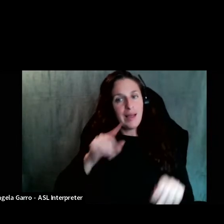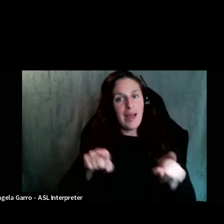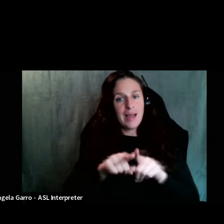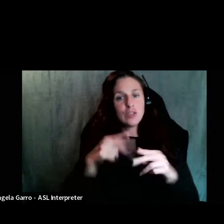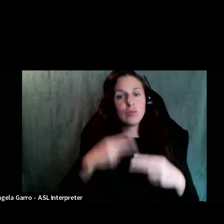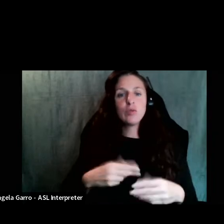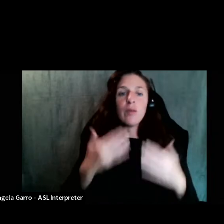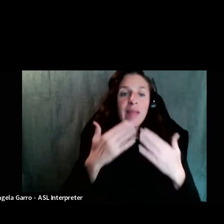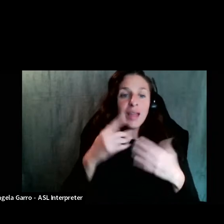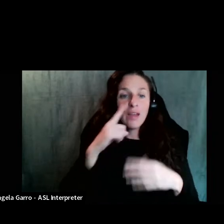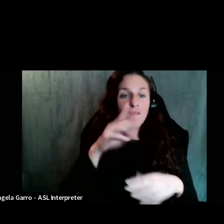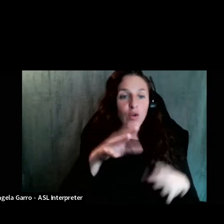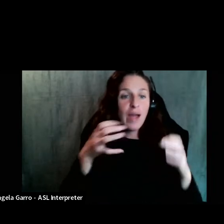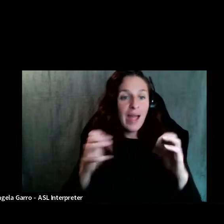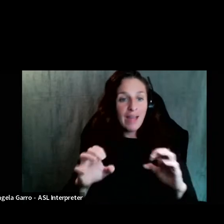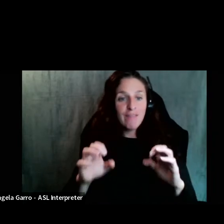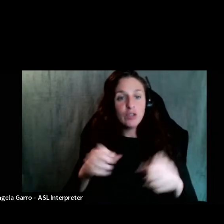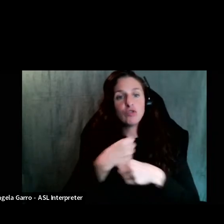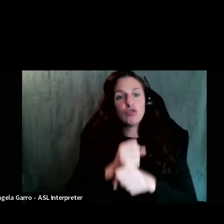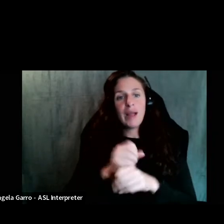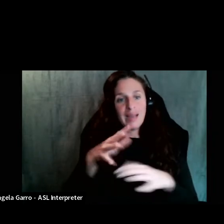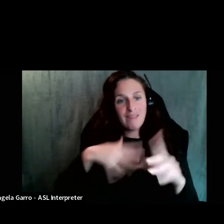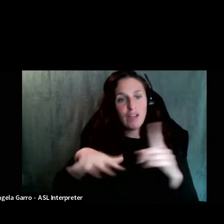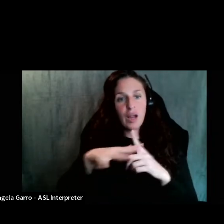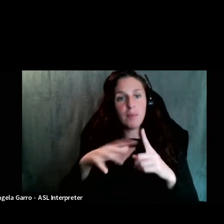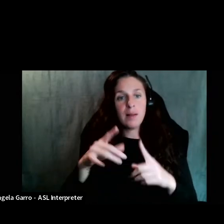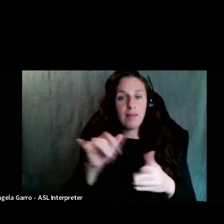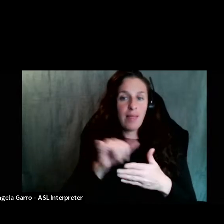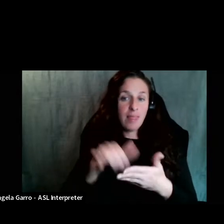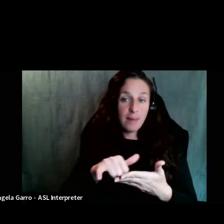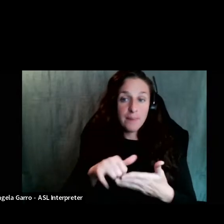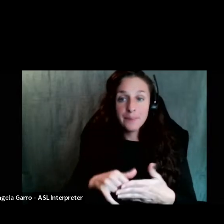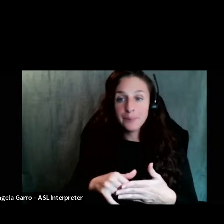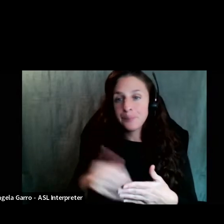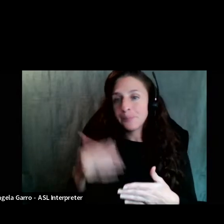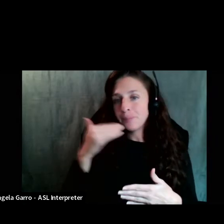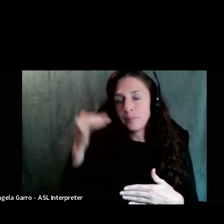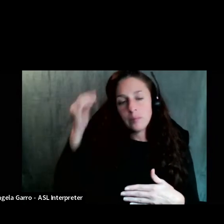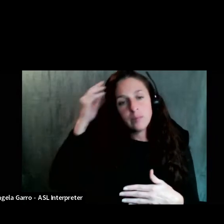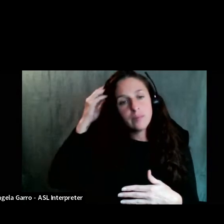you so much for your efforts to create an environment like that. Thank you.